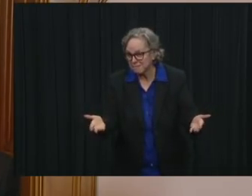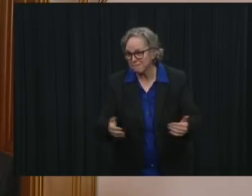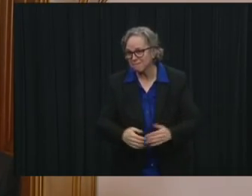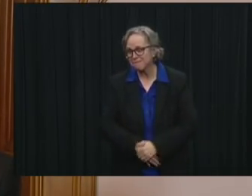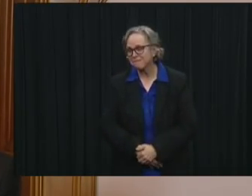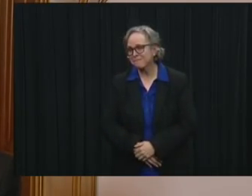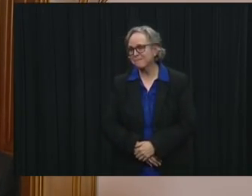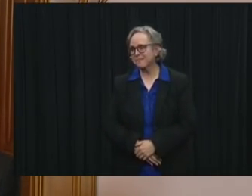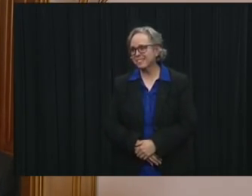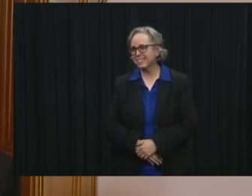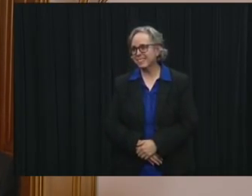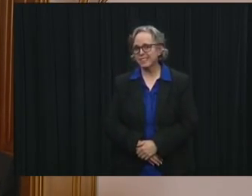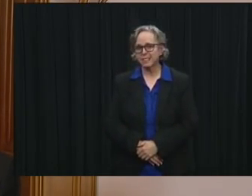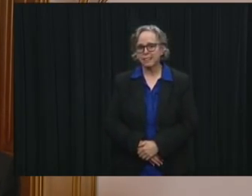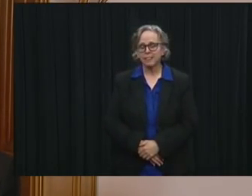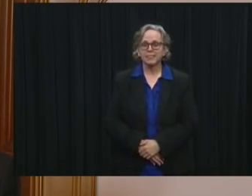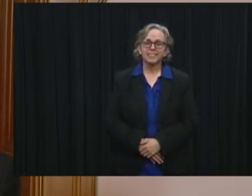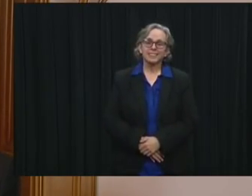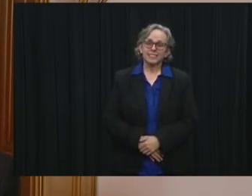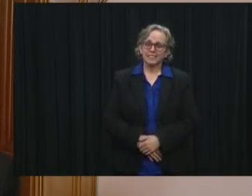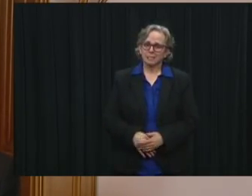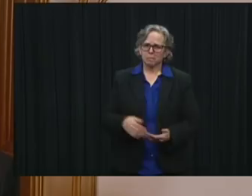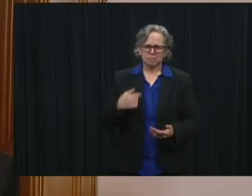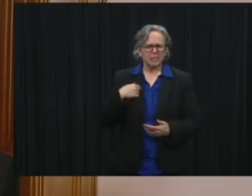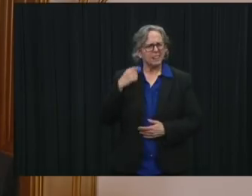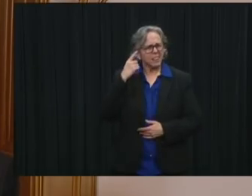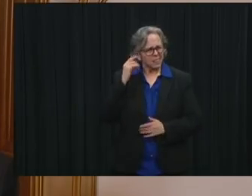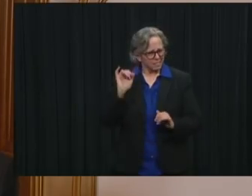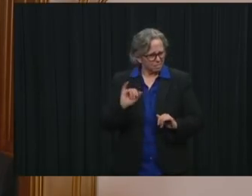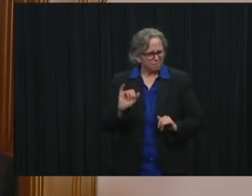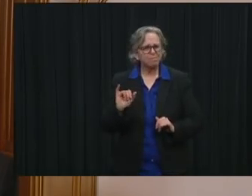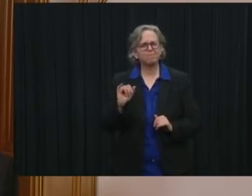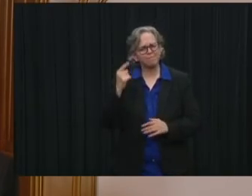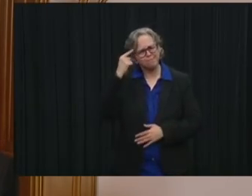And I think, you know, what we really have to think about